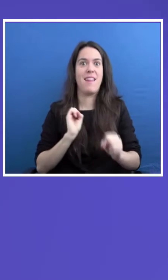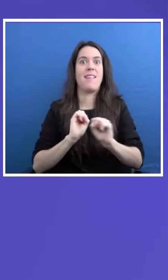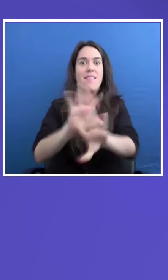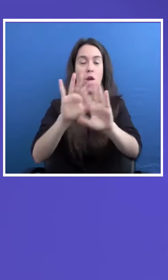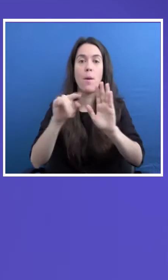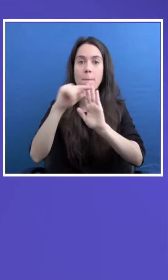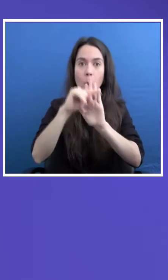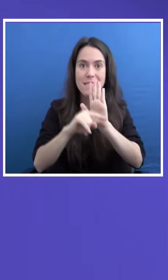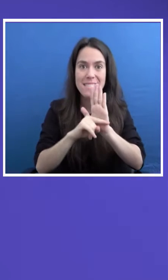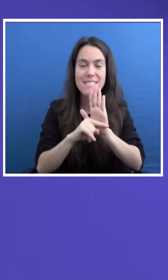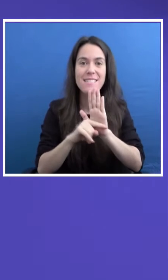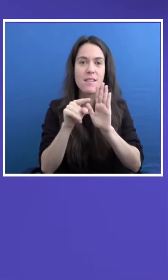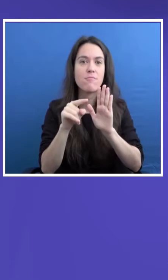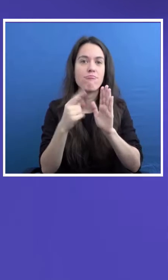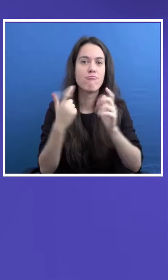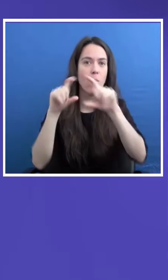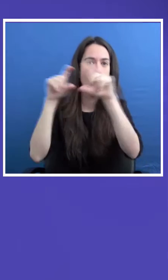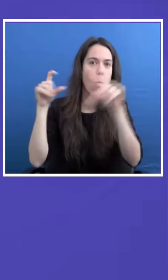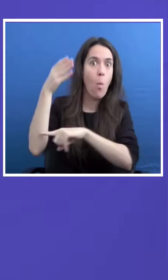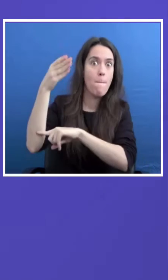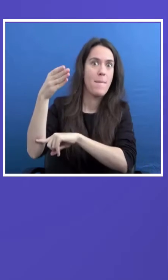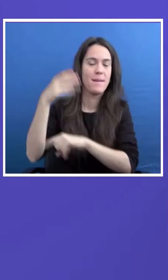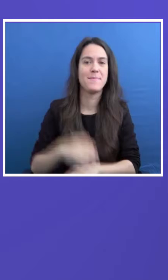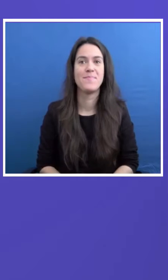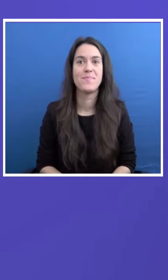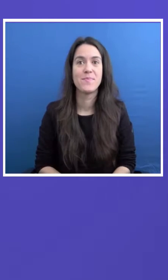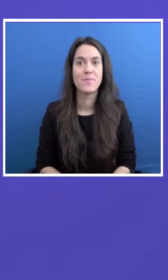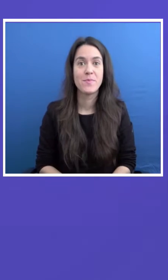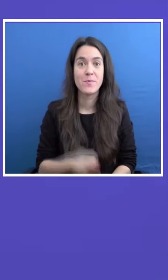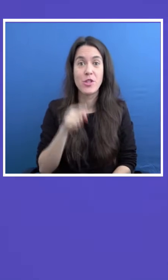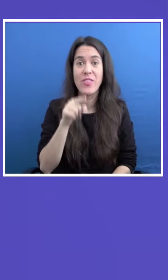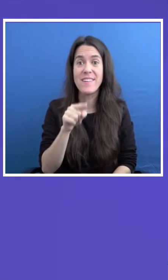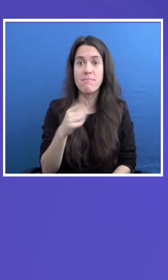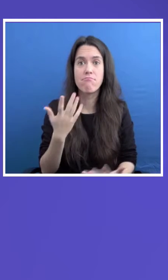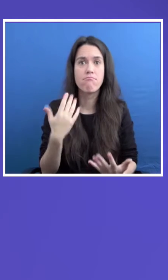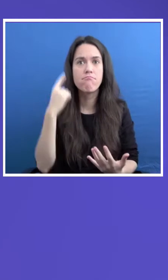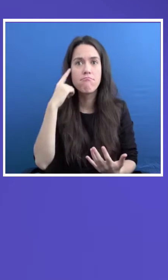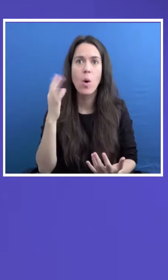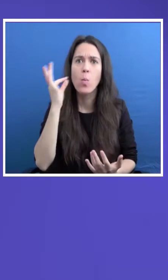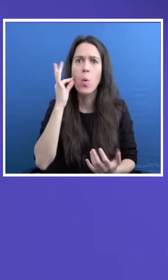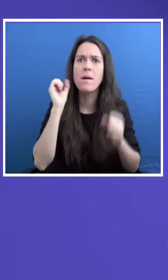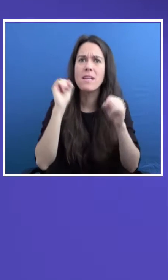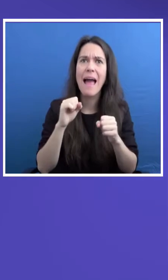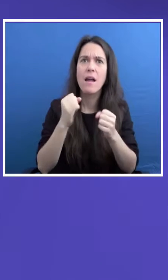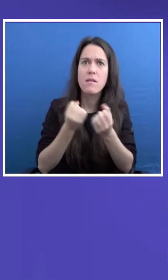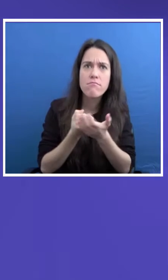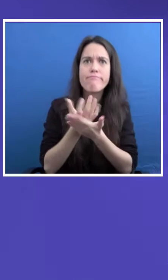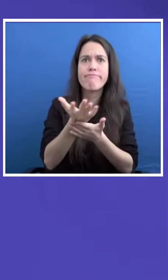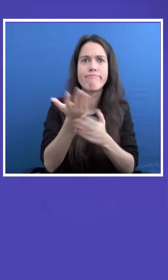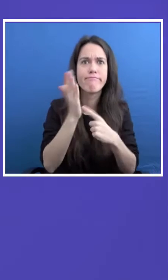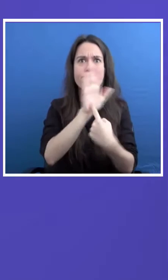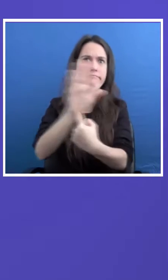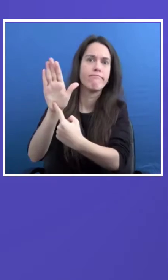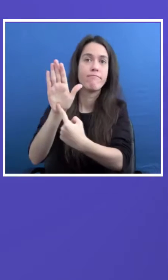these corporations. And this is how women can reflect the realities of women. In Egypt, this year, it was